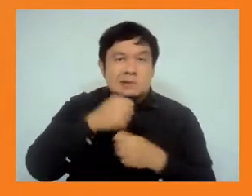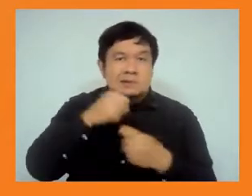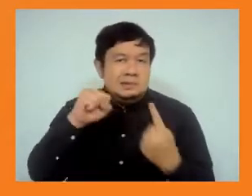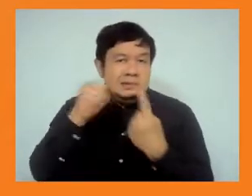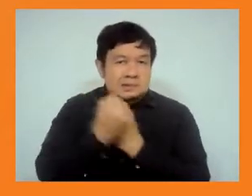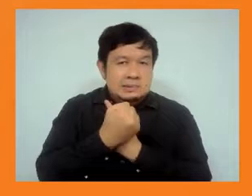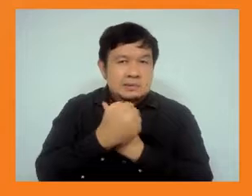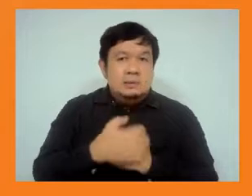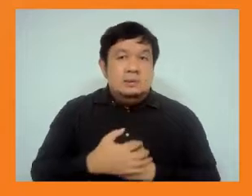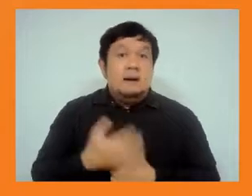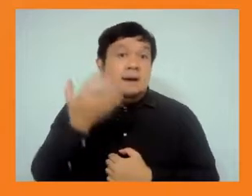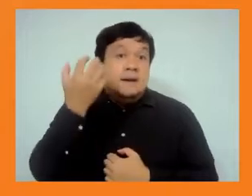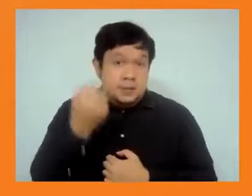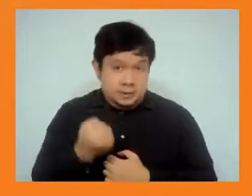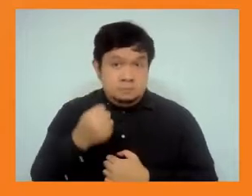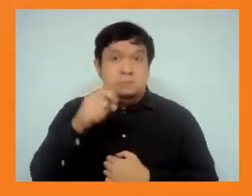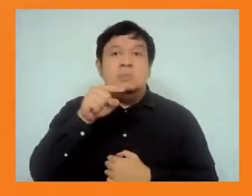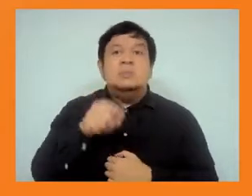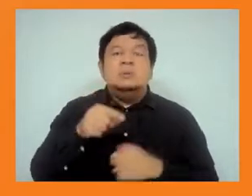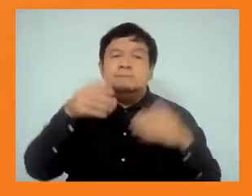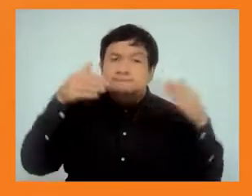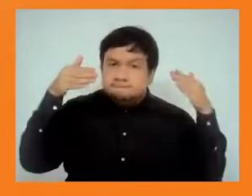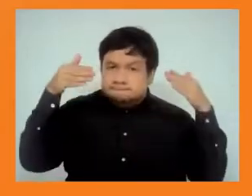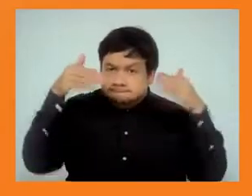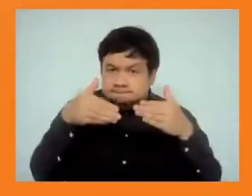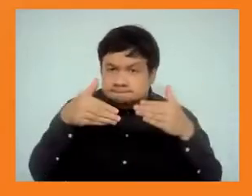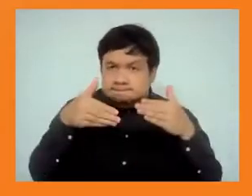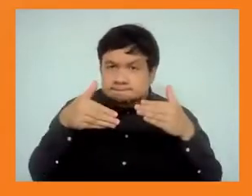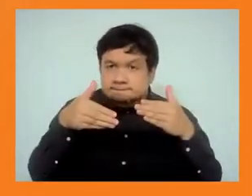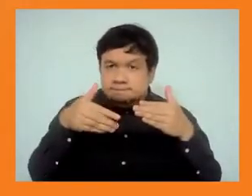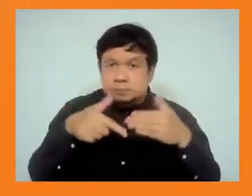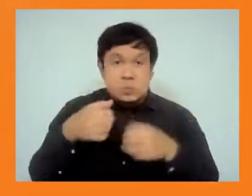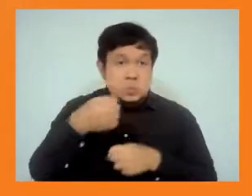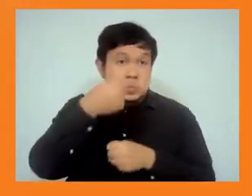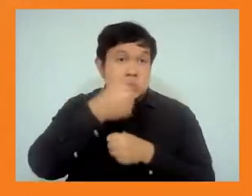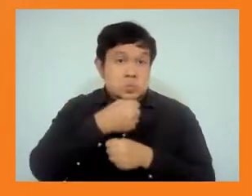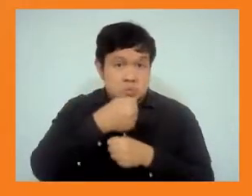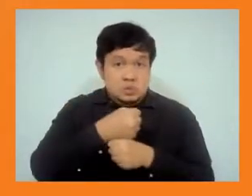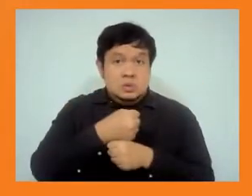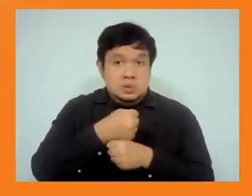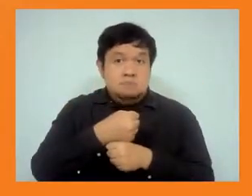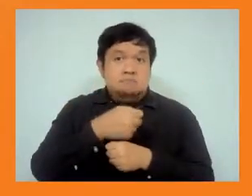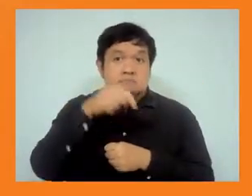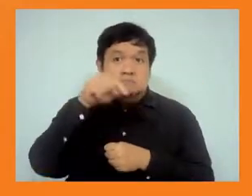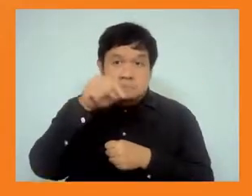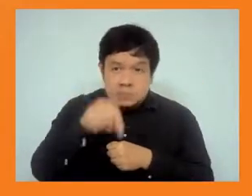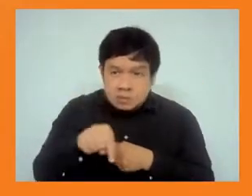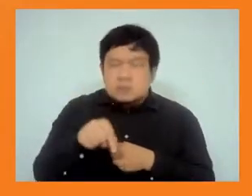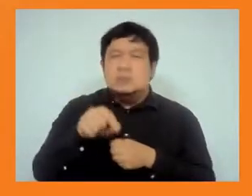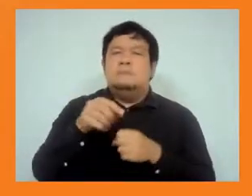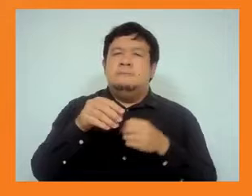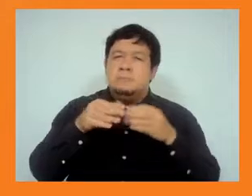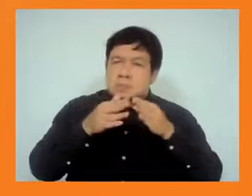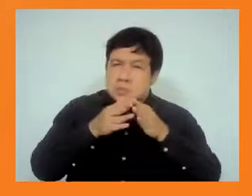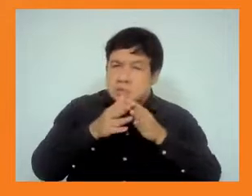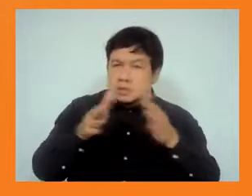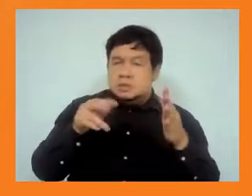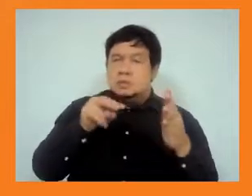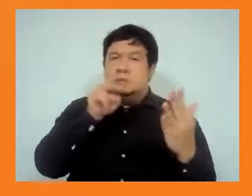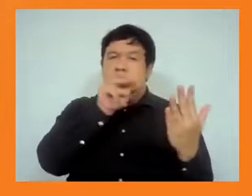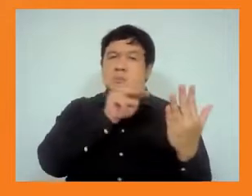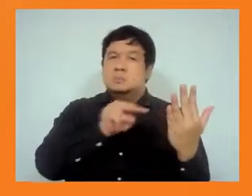do justice to that in the 20 minutes or so that we've got left available to us today. But I think with all of